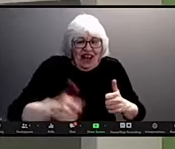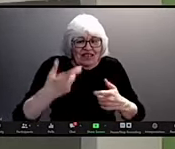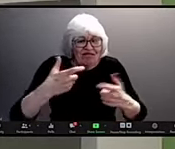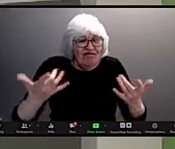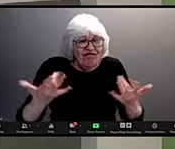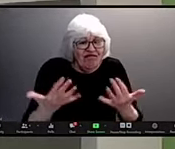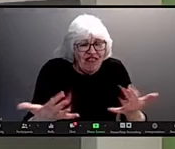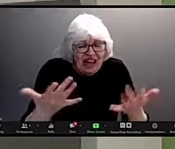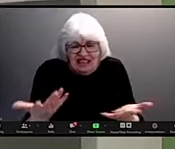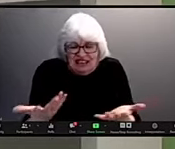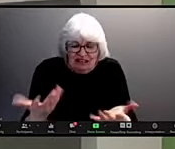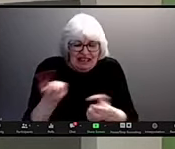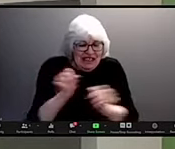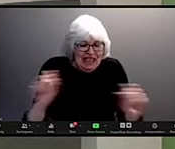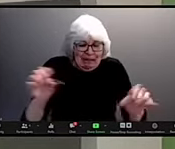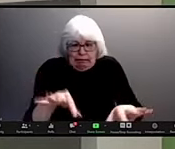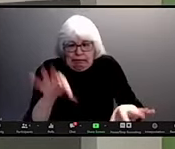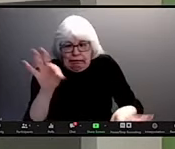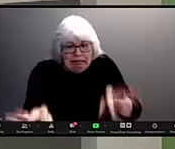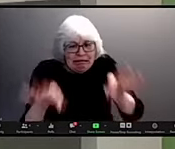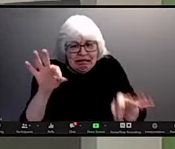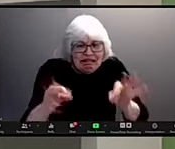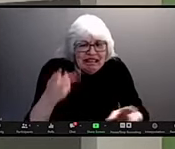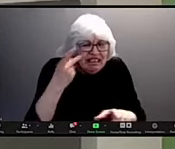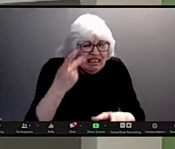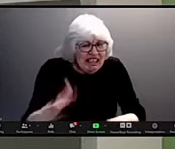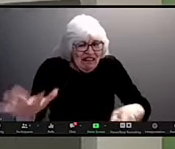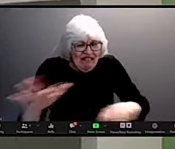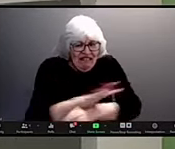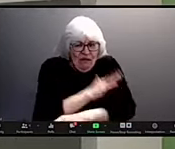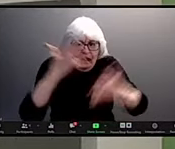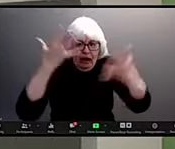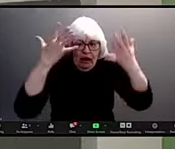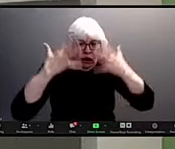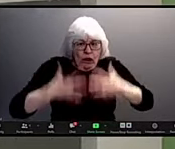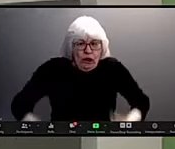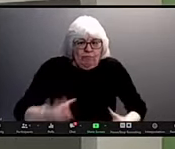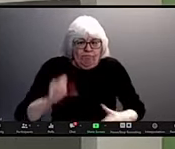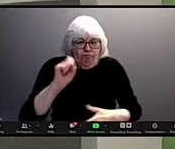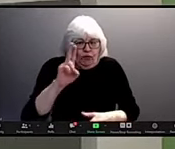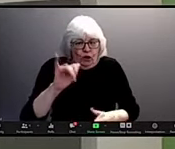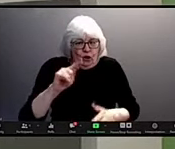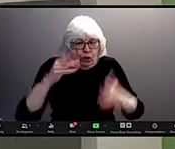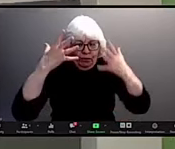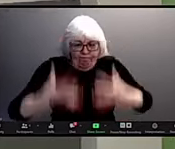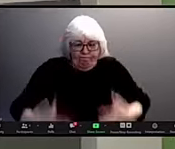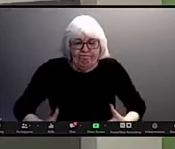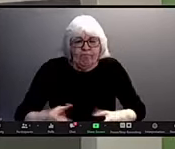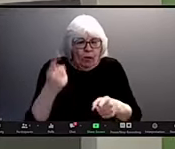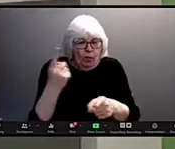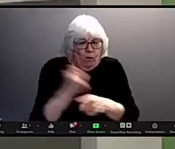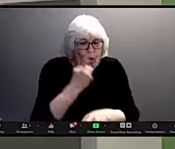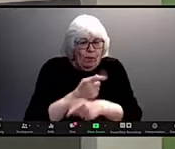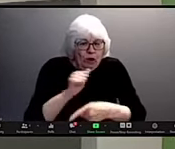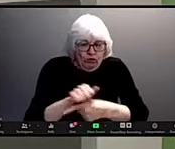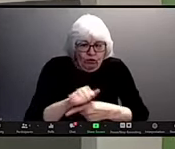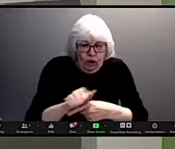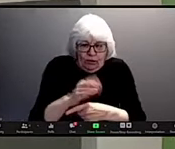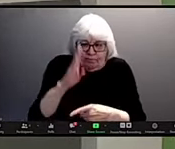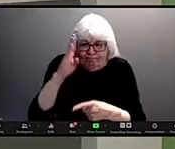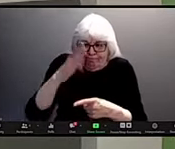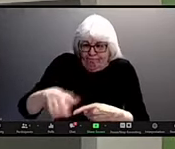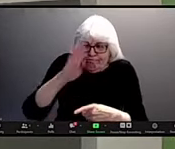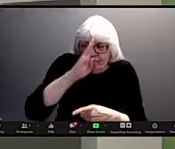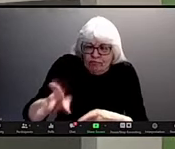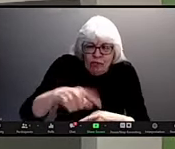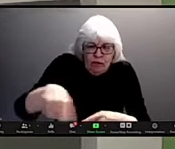complete hazmat suits, they are properly trained, and they will work directly with the homeowners if the homeowners want. And again, all of that information will be